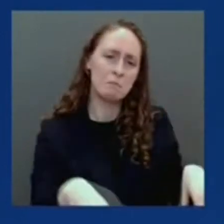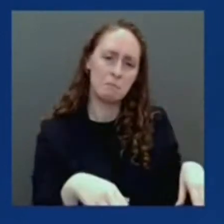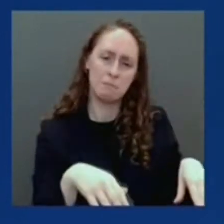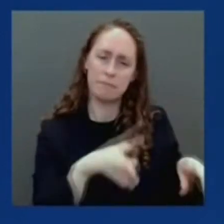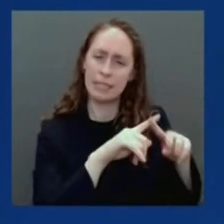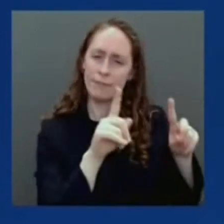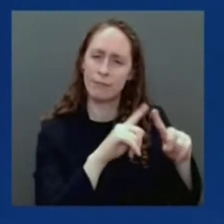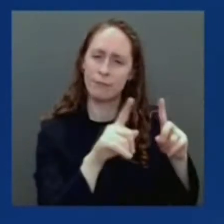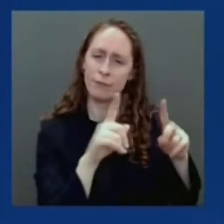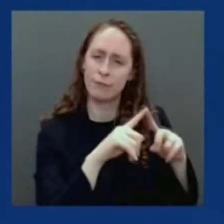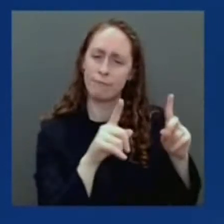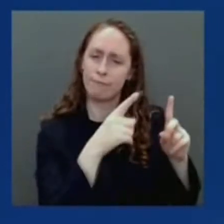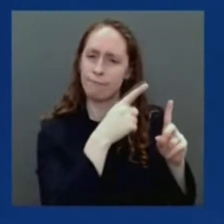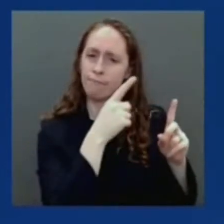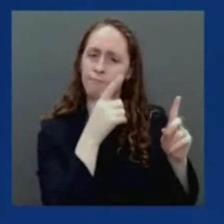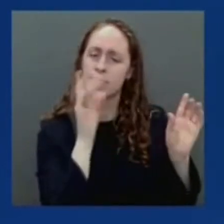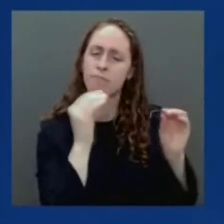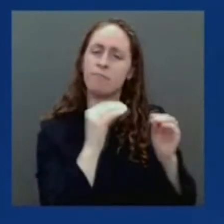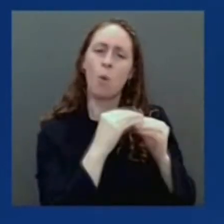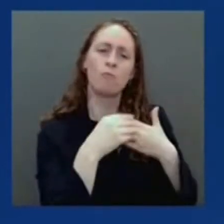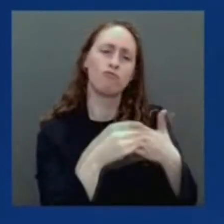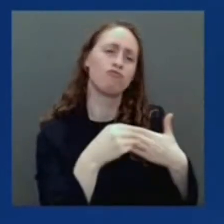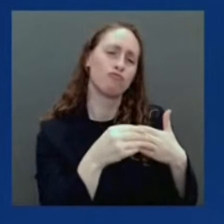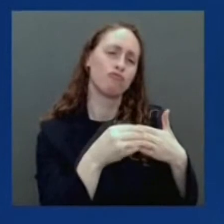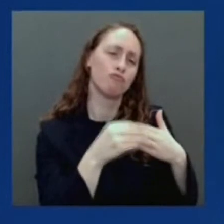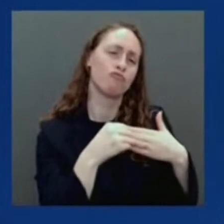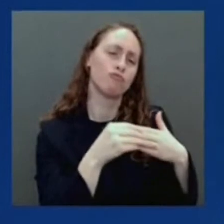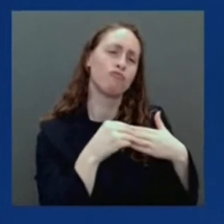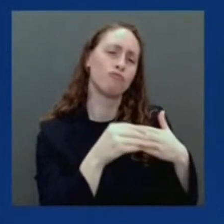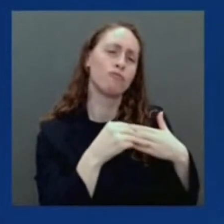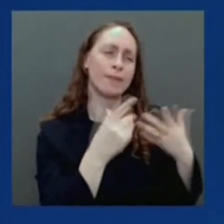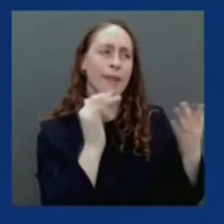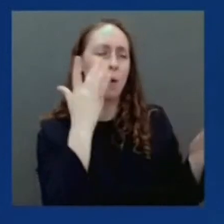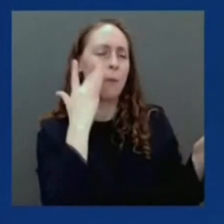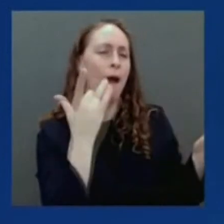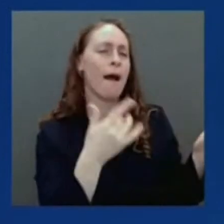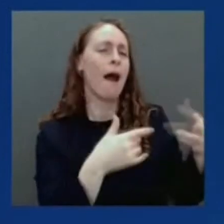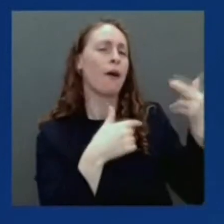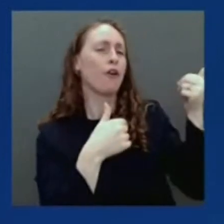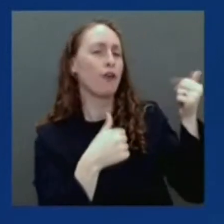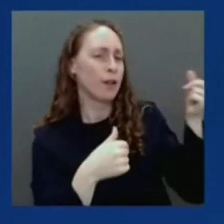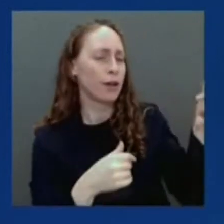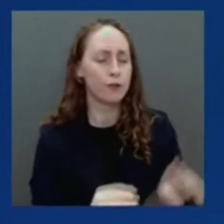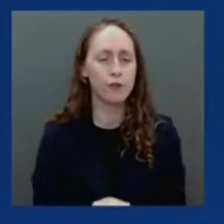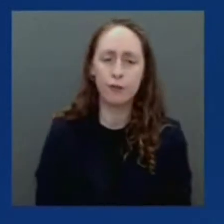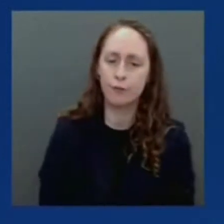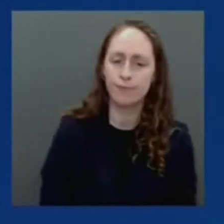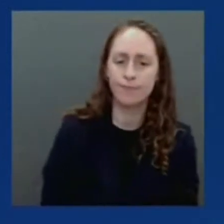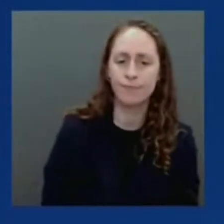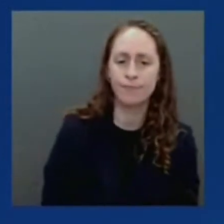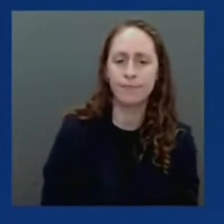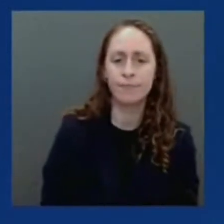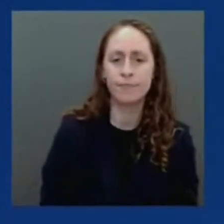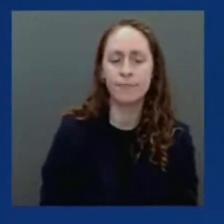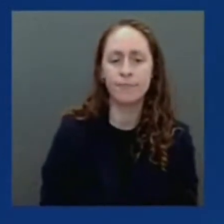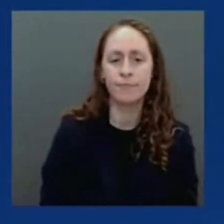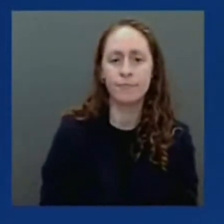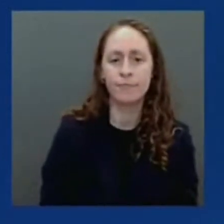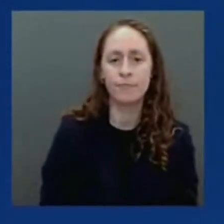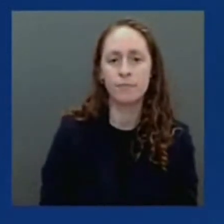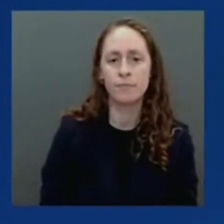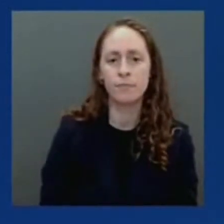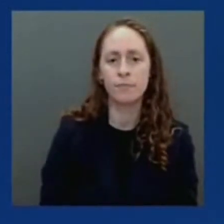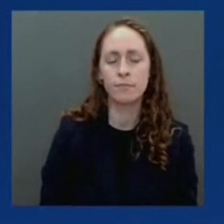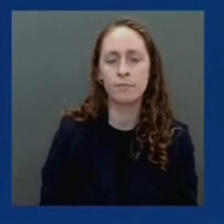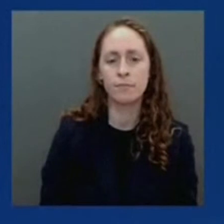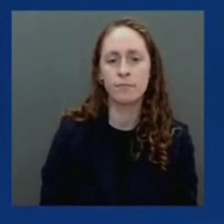may be wondering about, which is what's changed between December when Pfizer shared their news and now. And it's a big